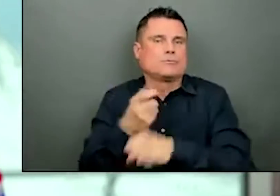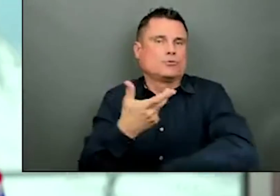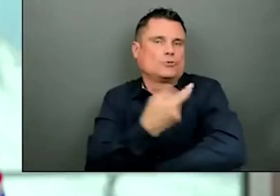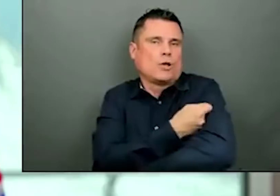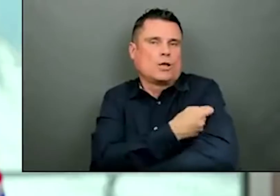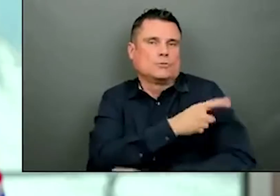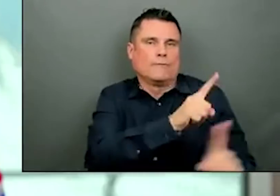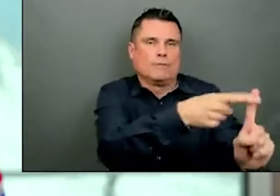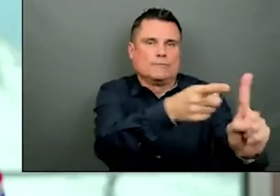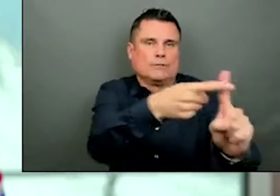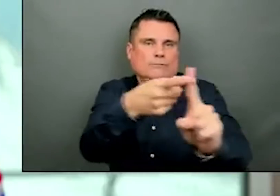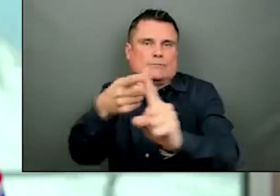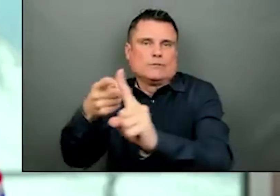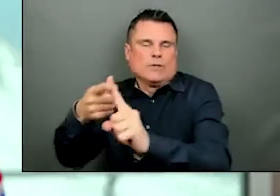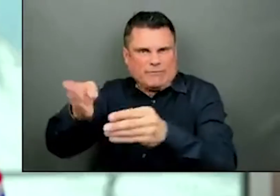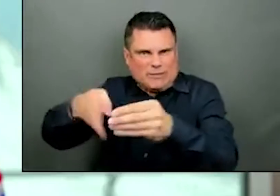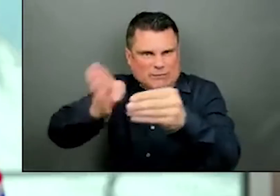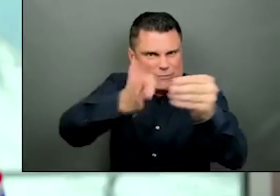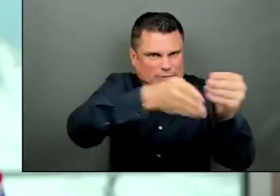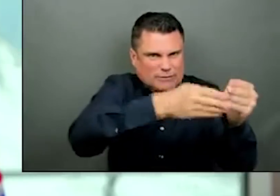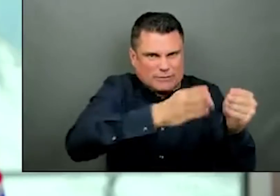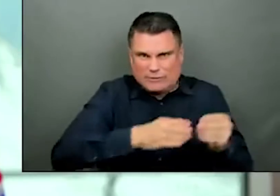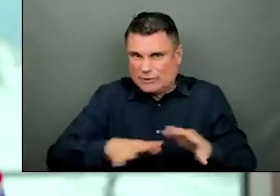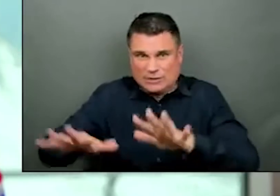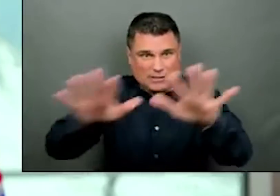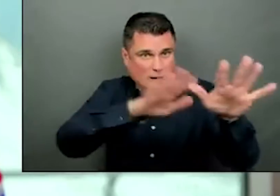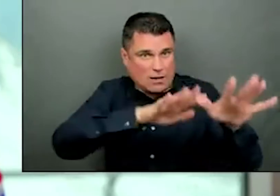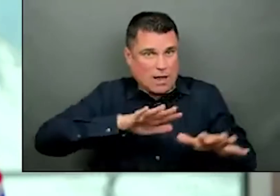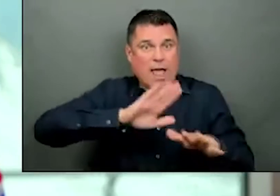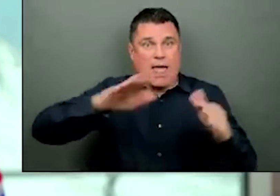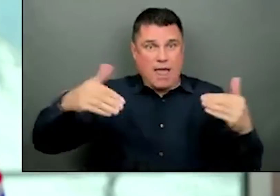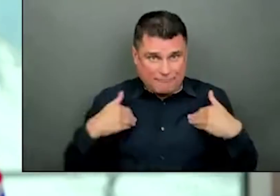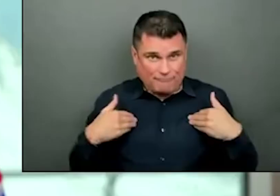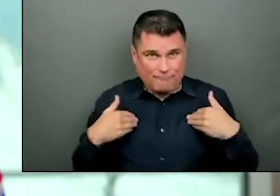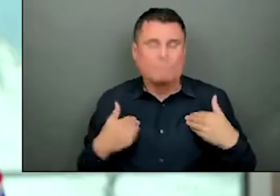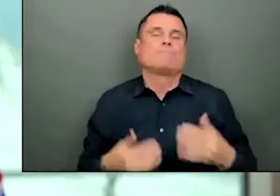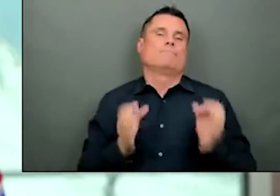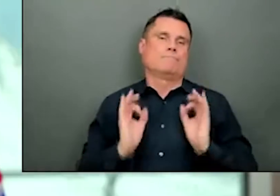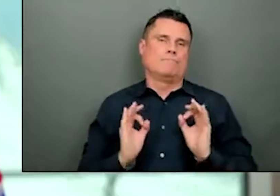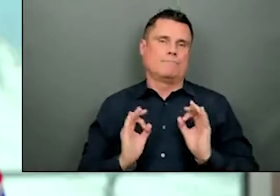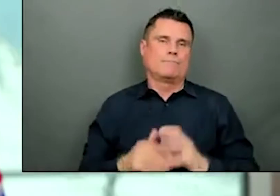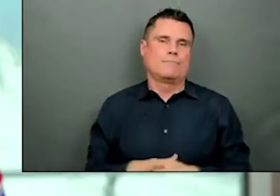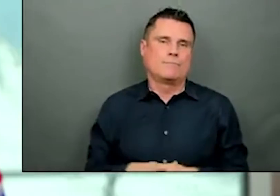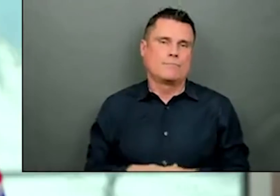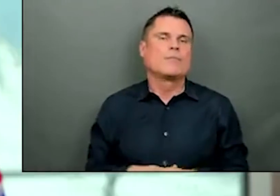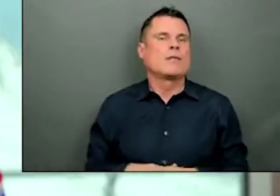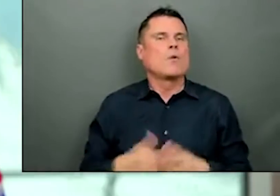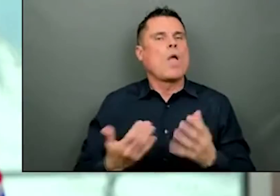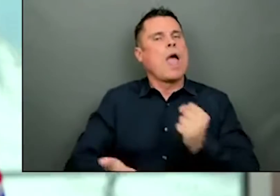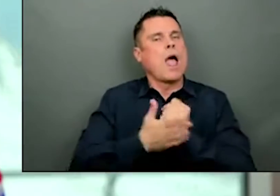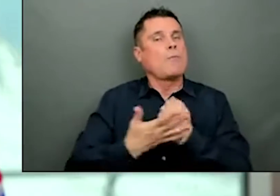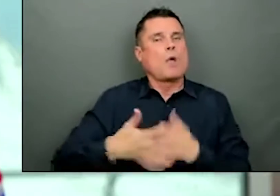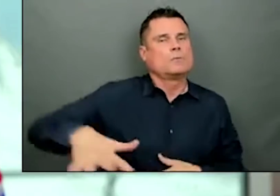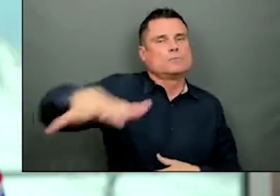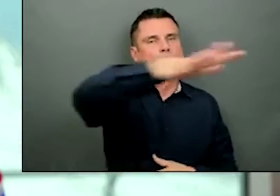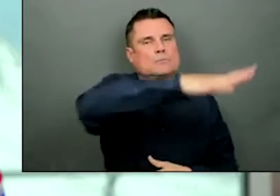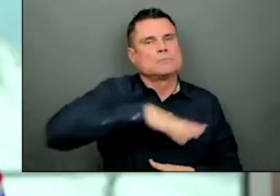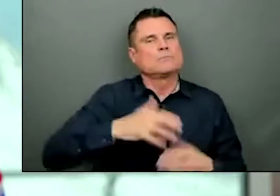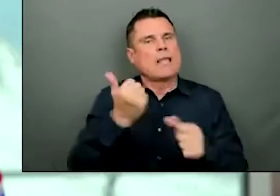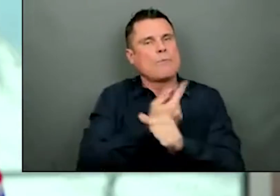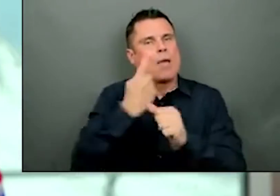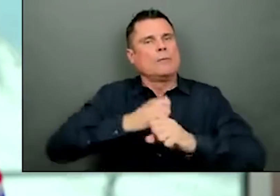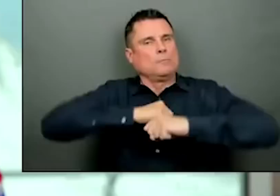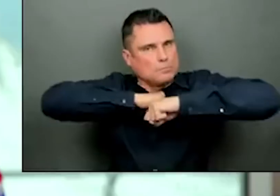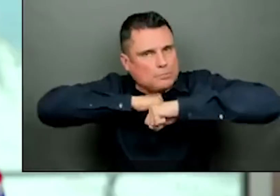heard about. Sometimes people with blood cancers, people who are older may not have as good protection even after